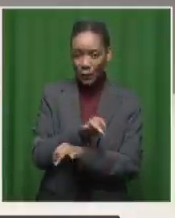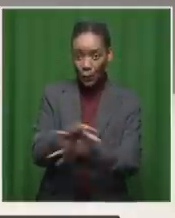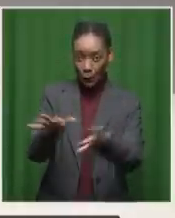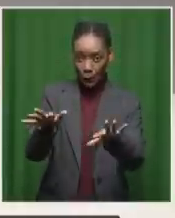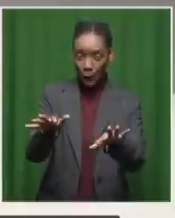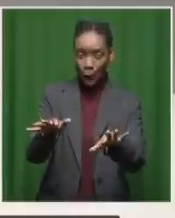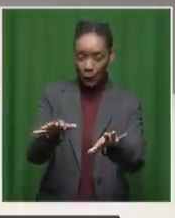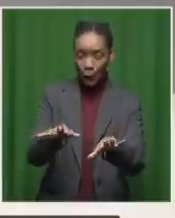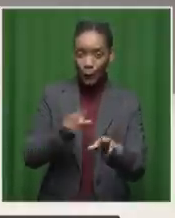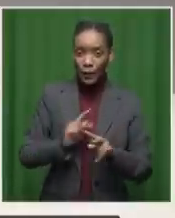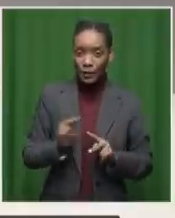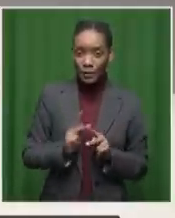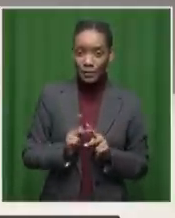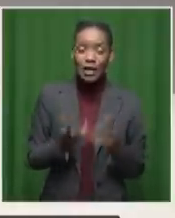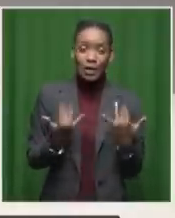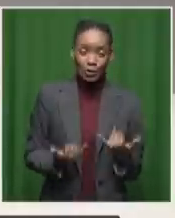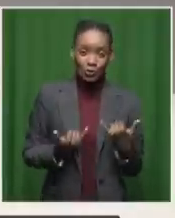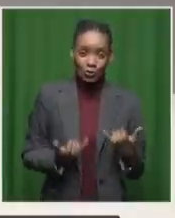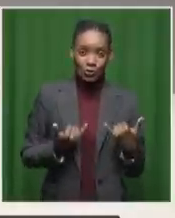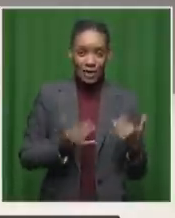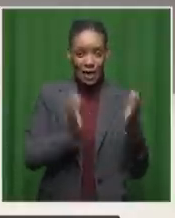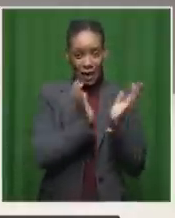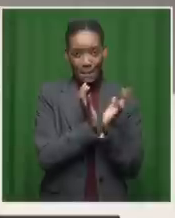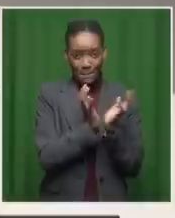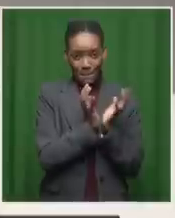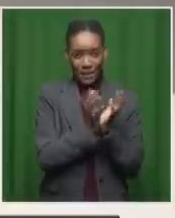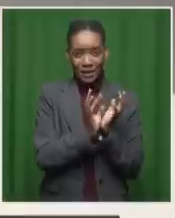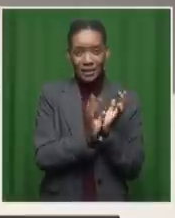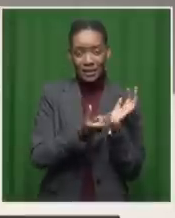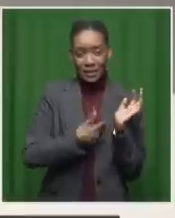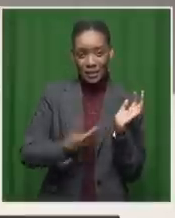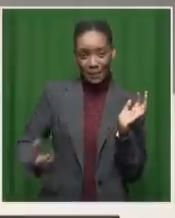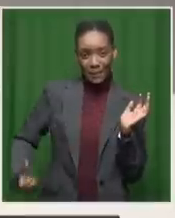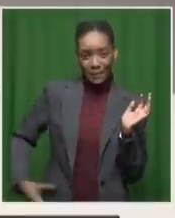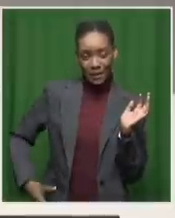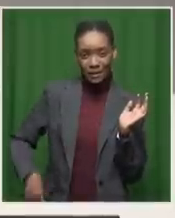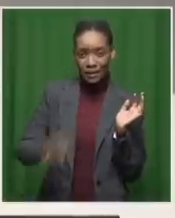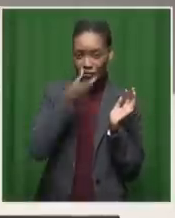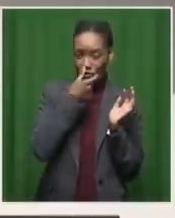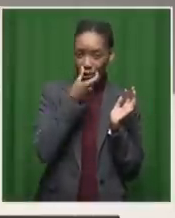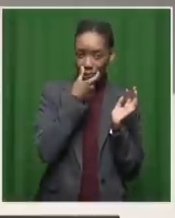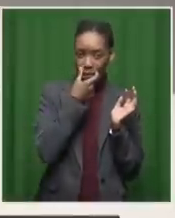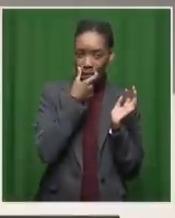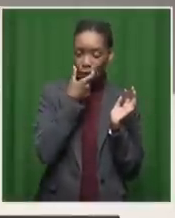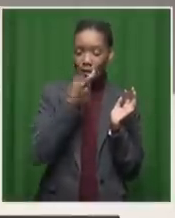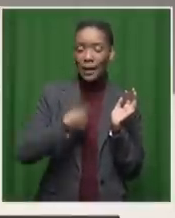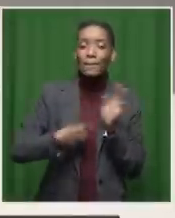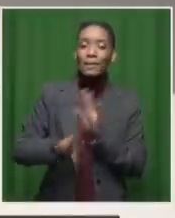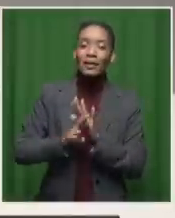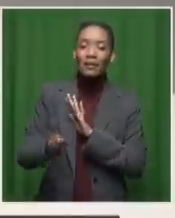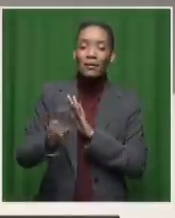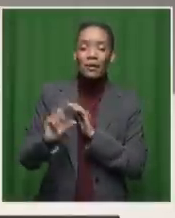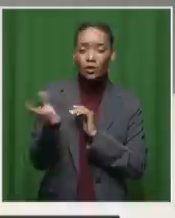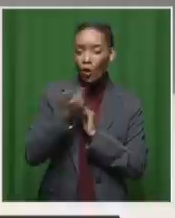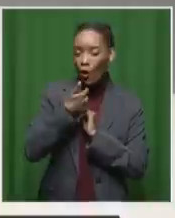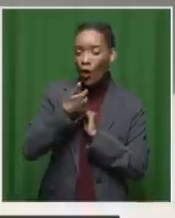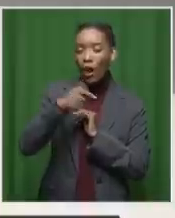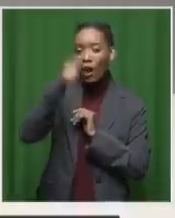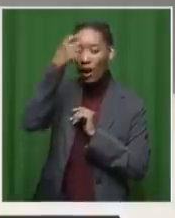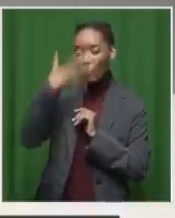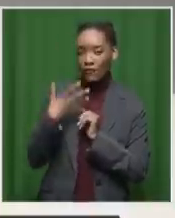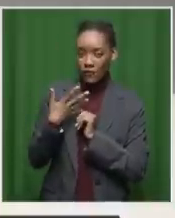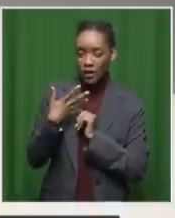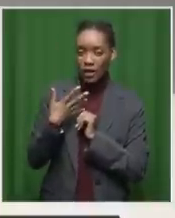when I will meet President Ramaphosa, on behalf of all Africans, I will request President Ramaphosa